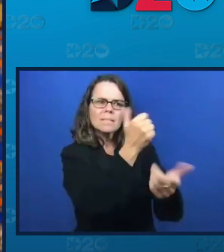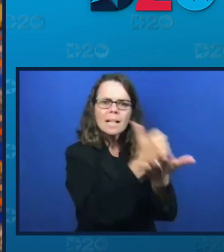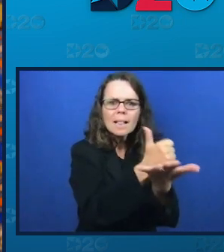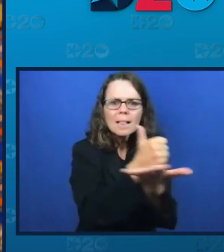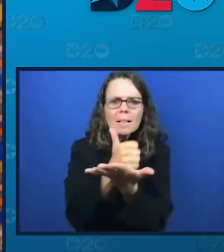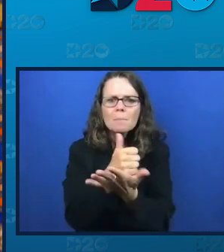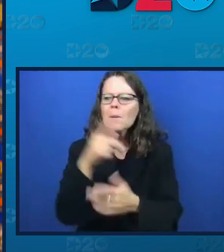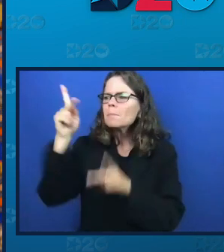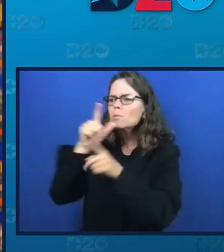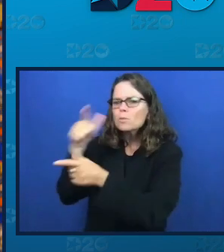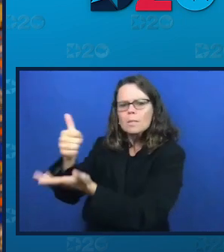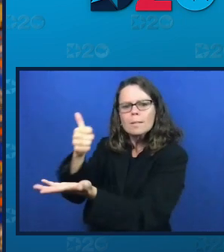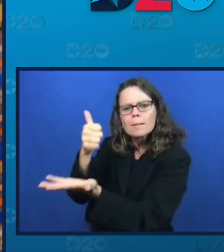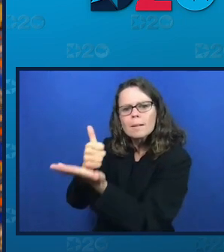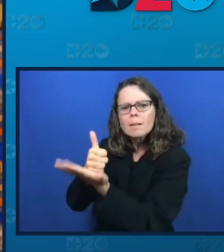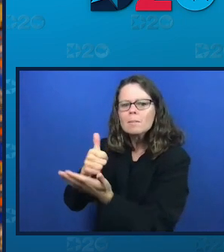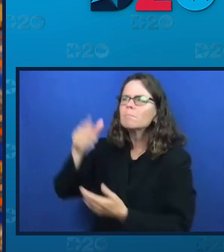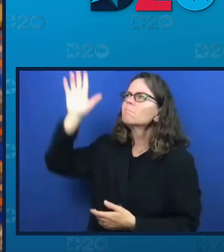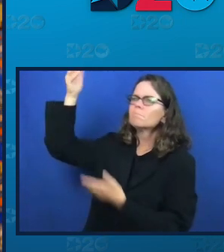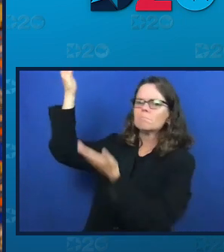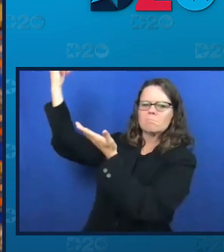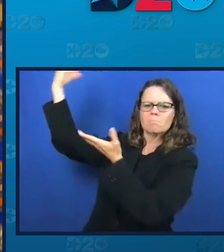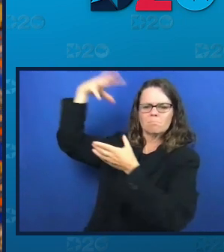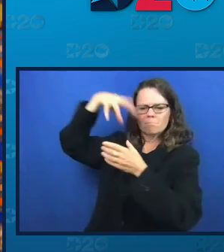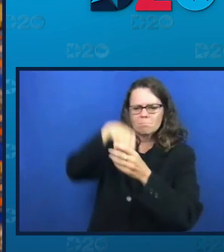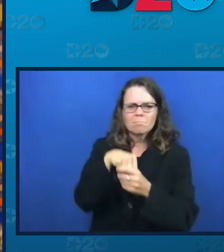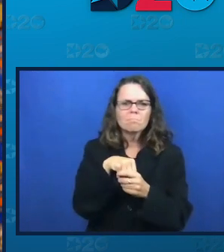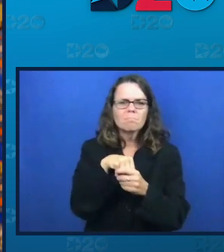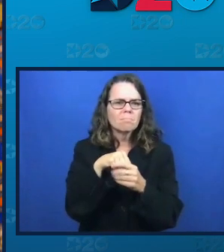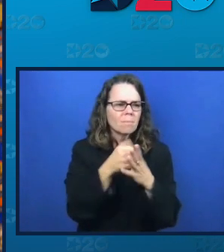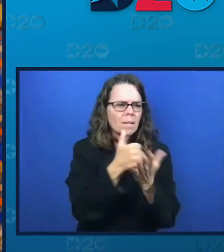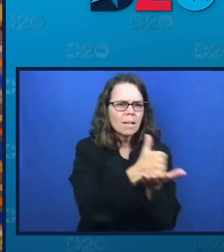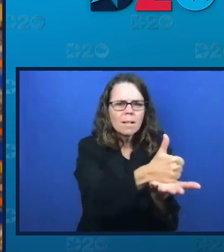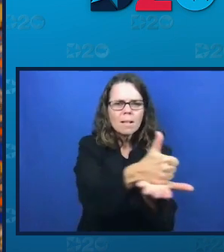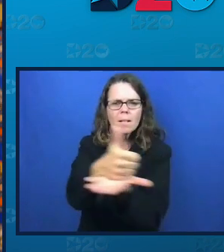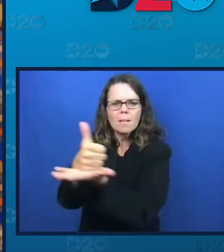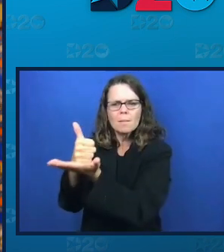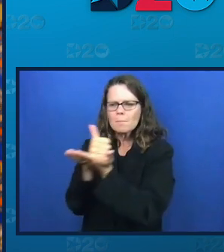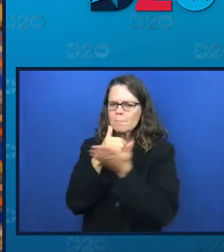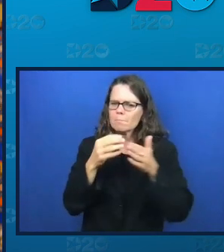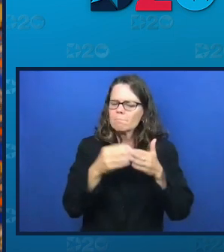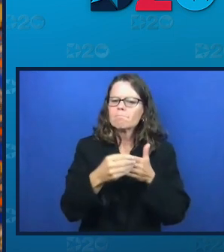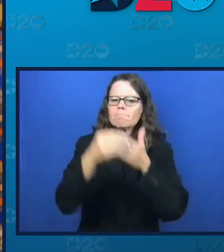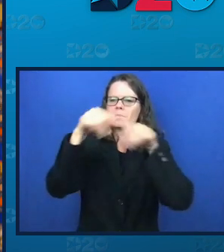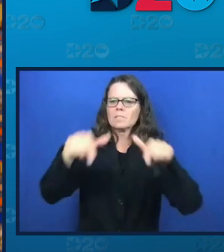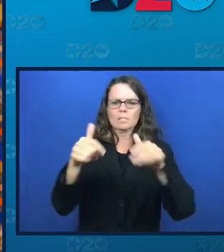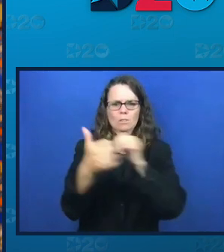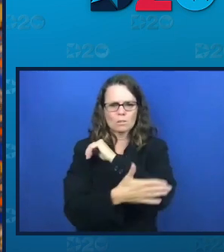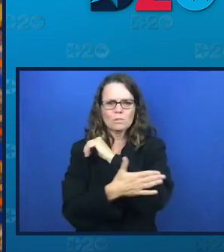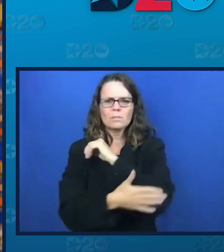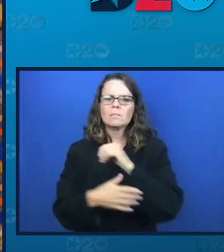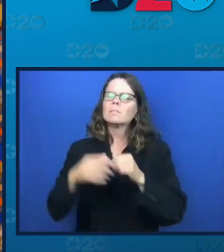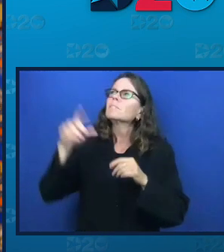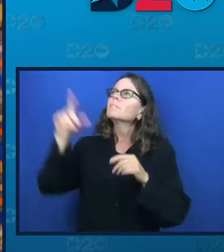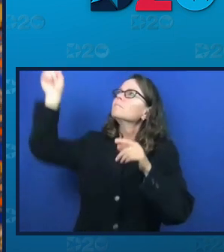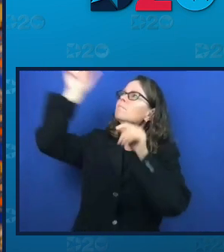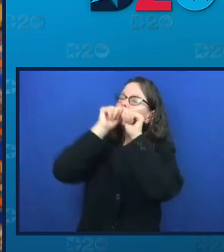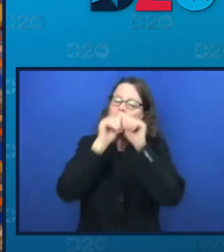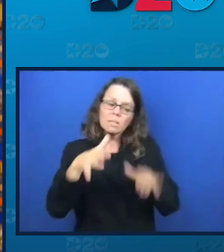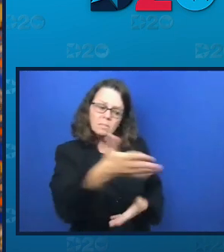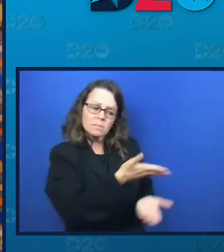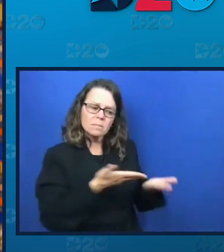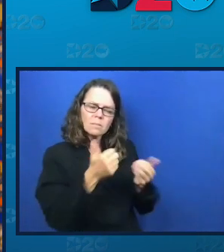this nation and bless them with reverence, moral courage,